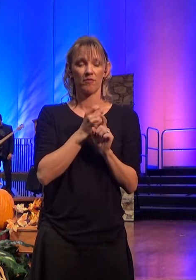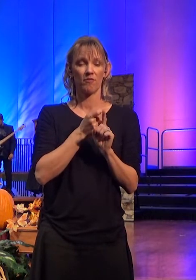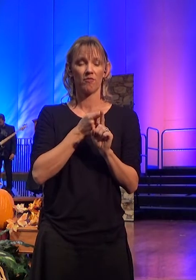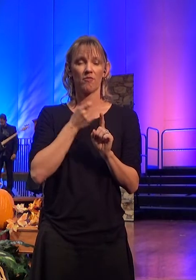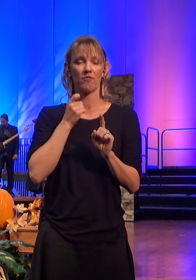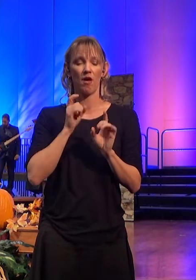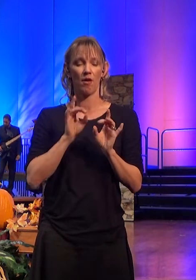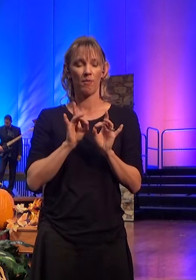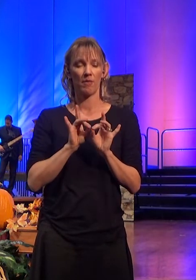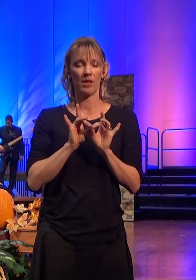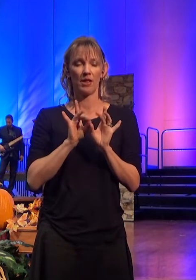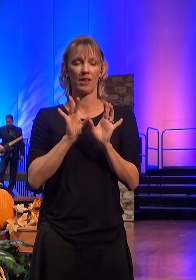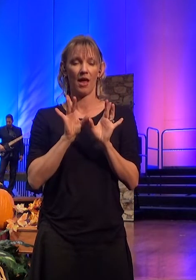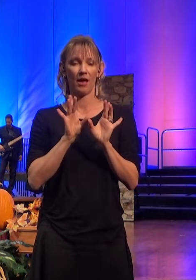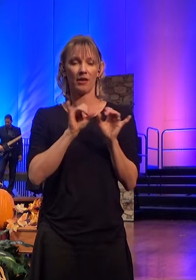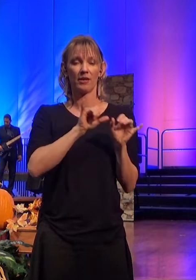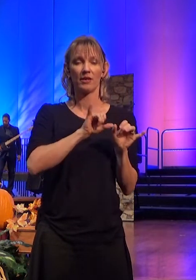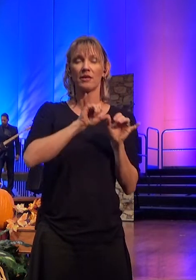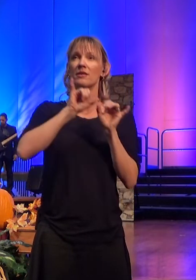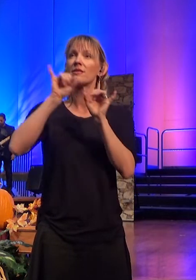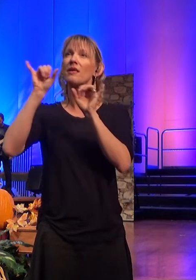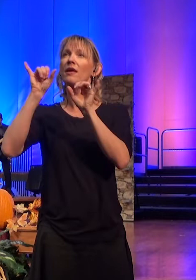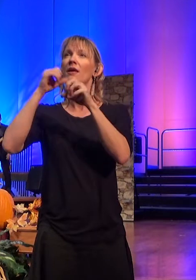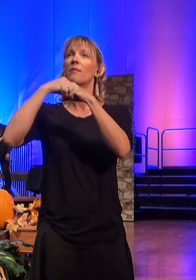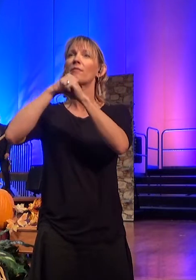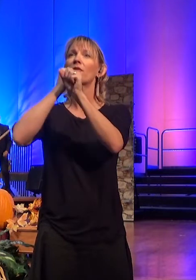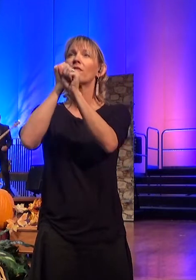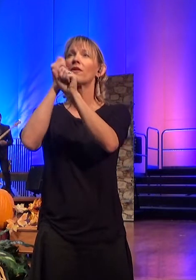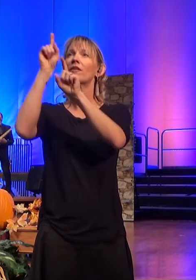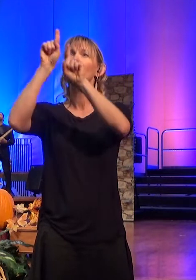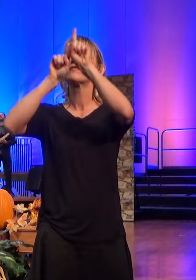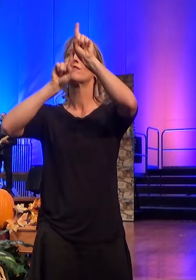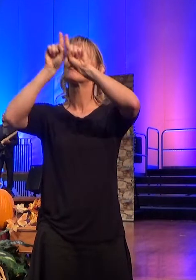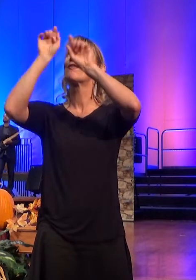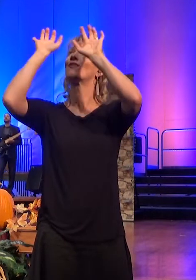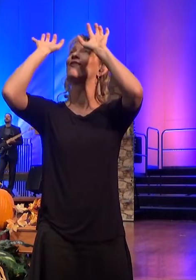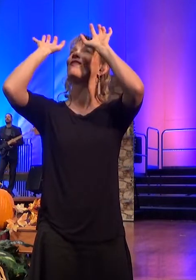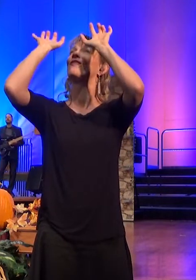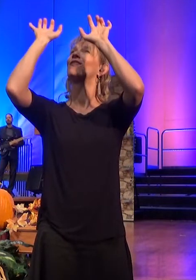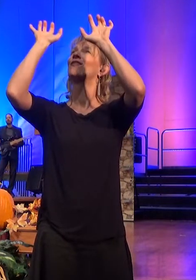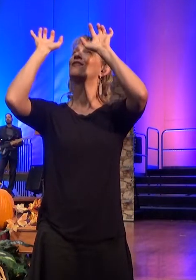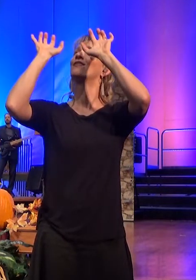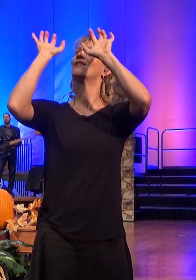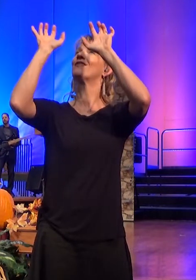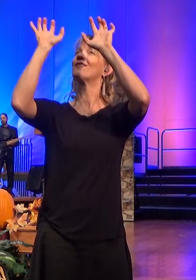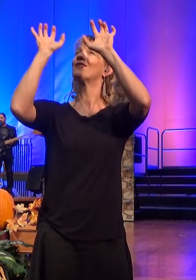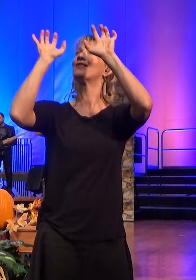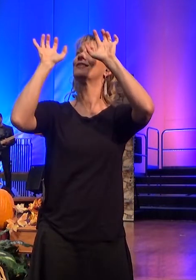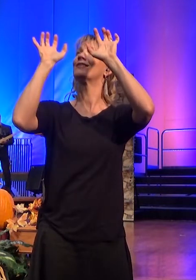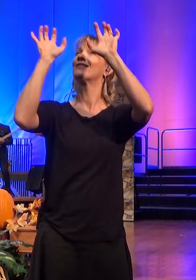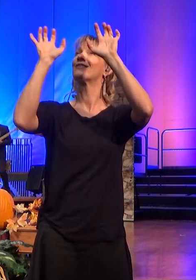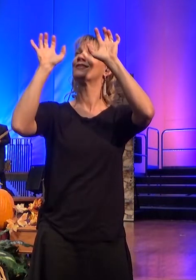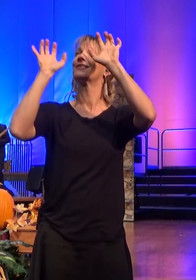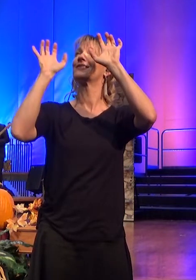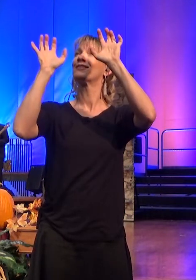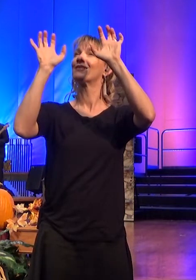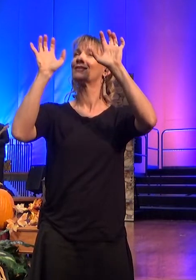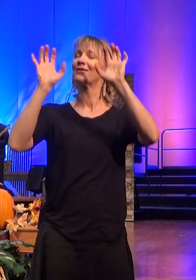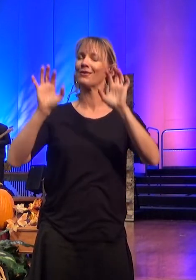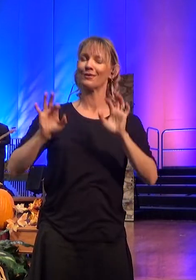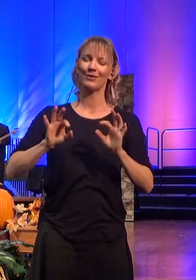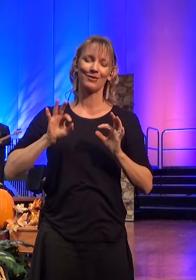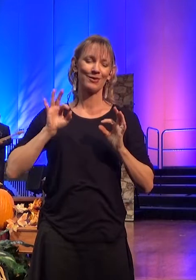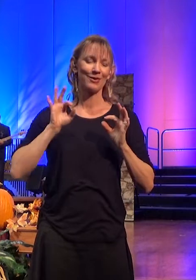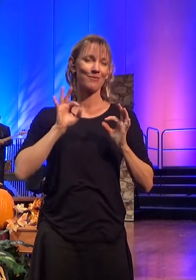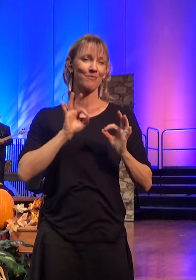that hung the stars in the night, a perfect